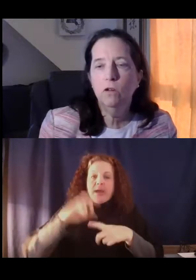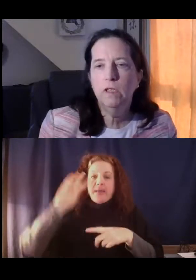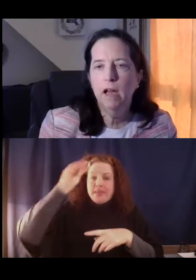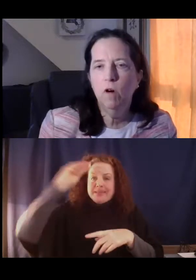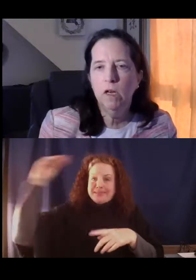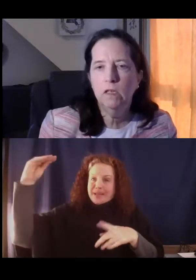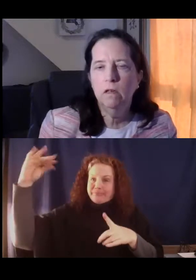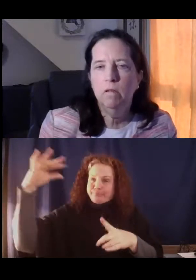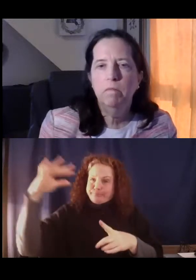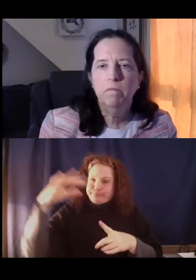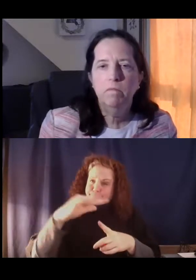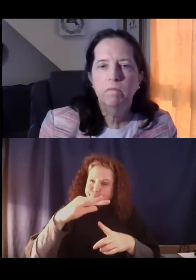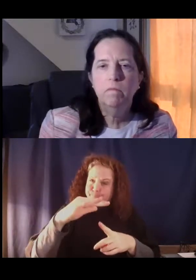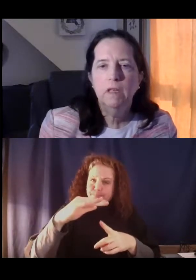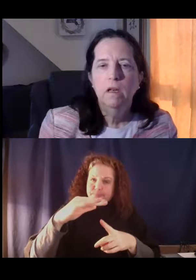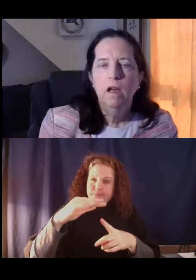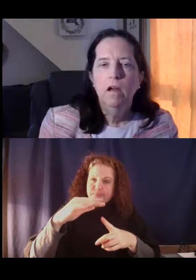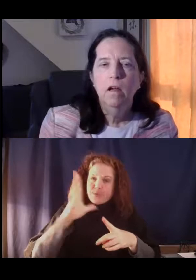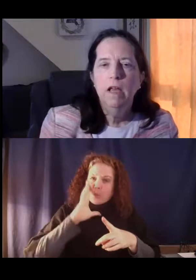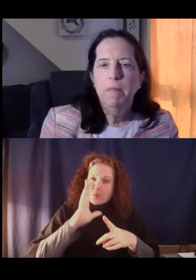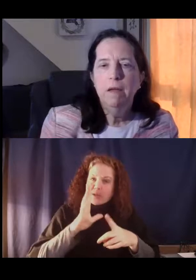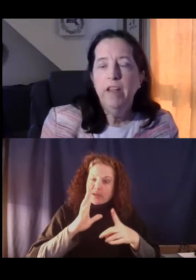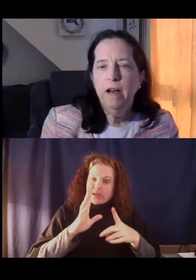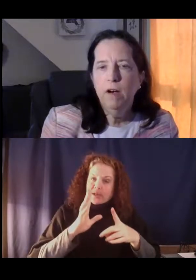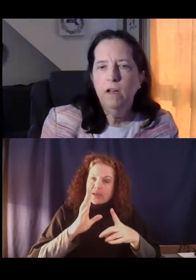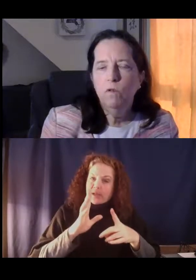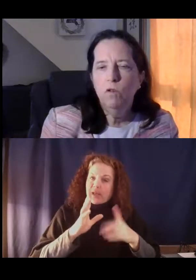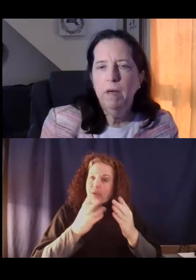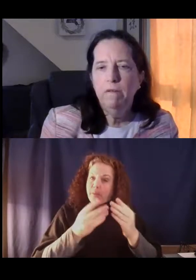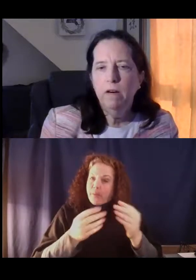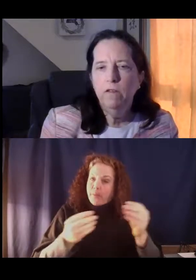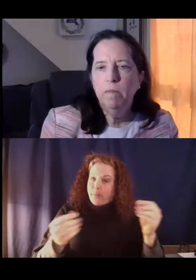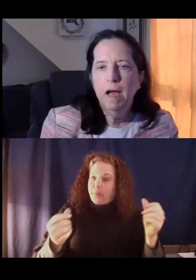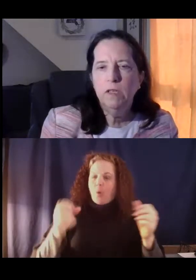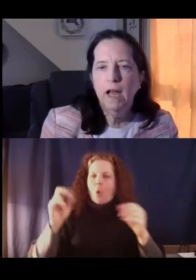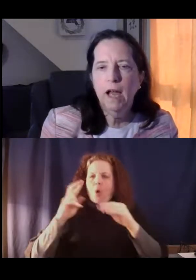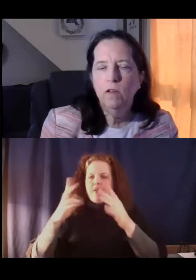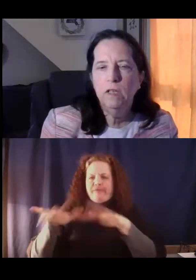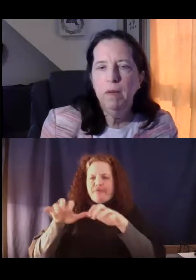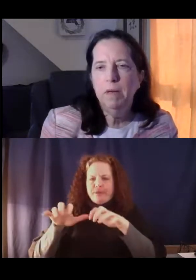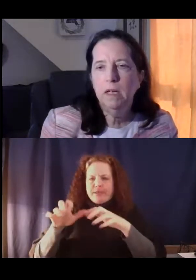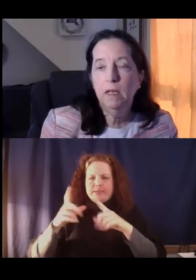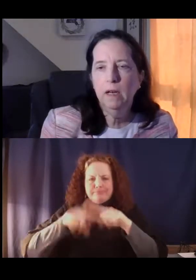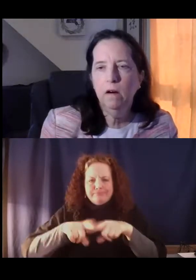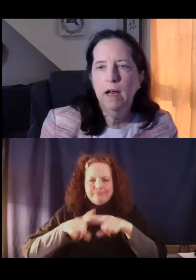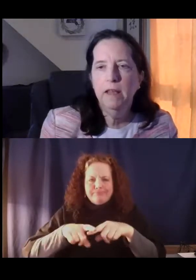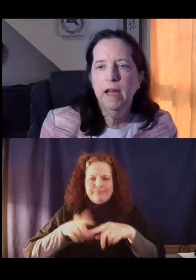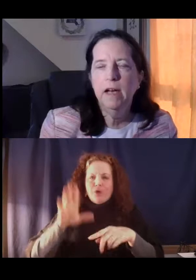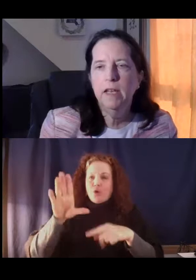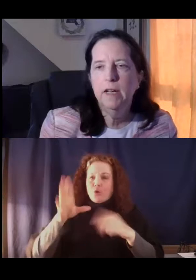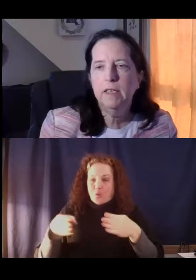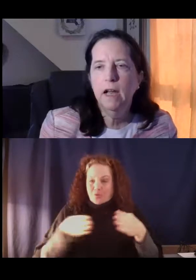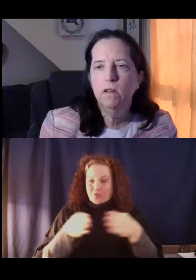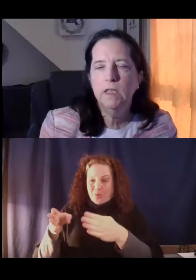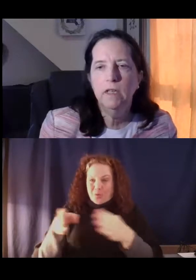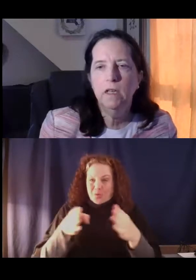impacts those sidewalks. It may vary, your route may vary from house to house. It may be clear, and then at